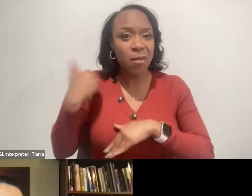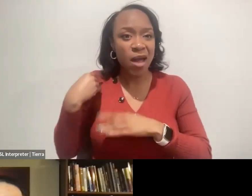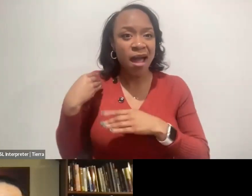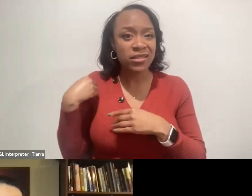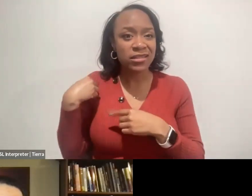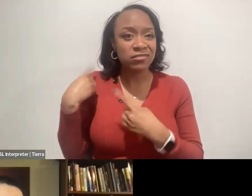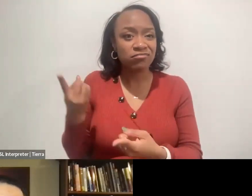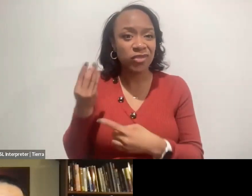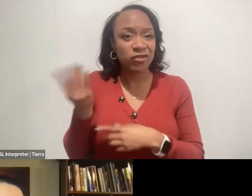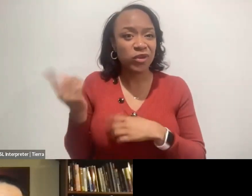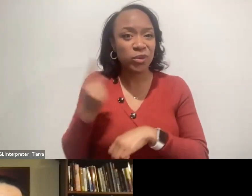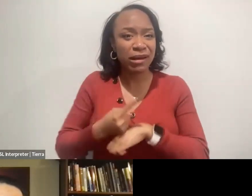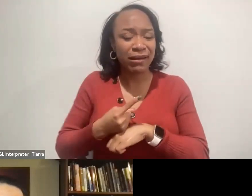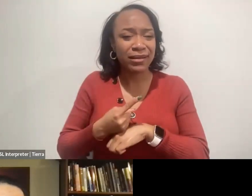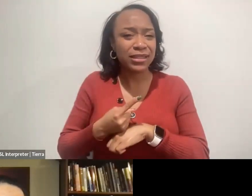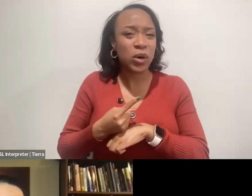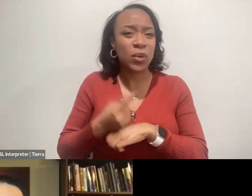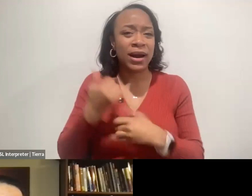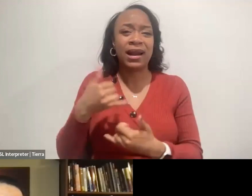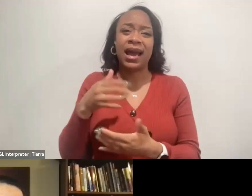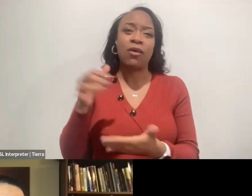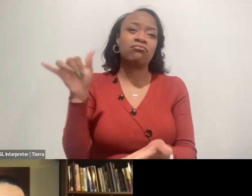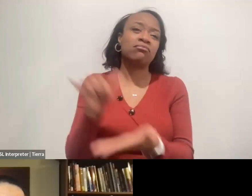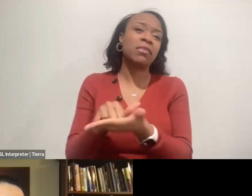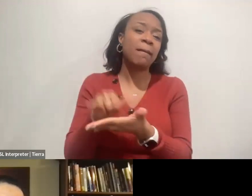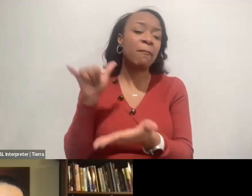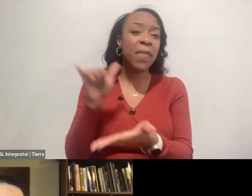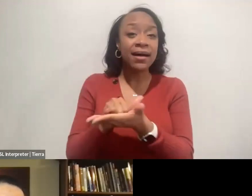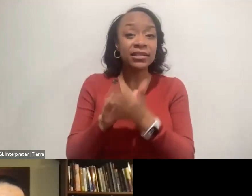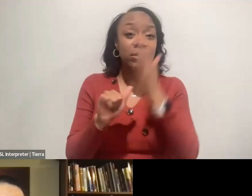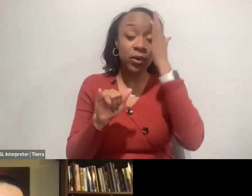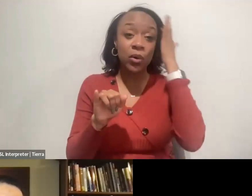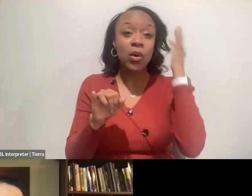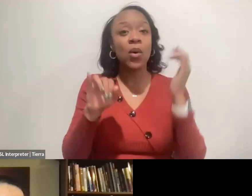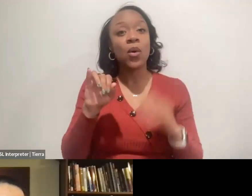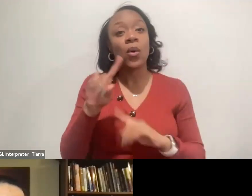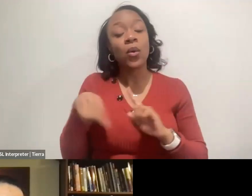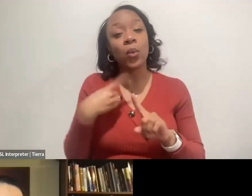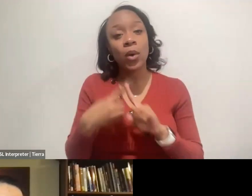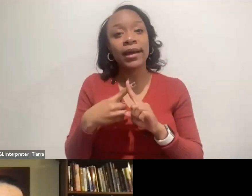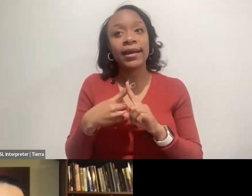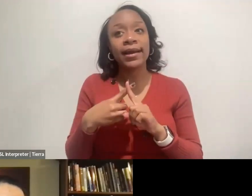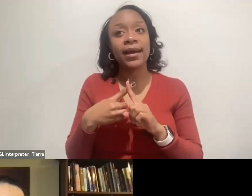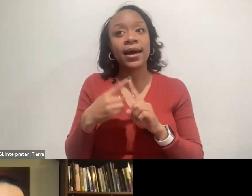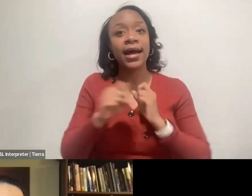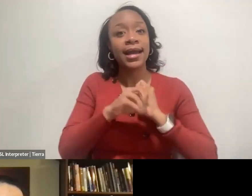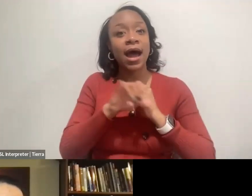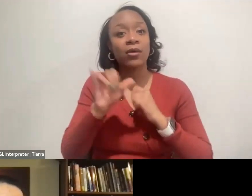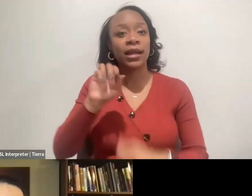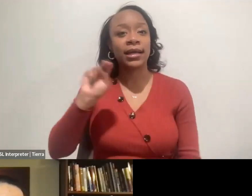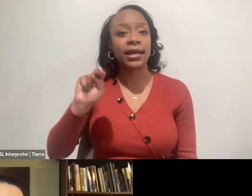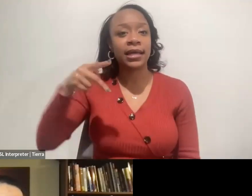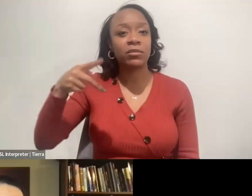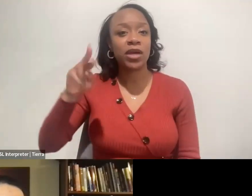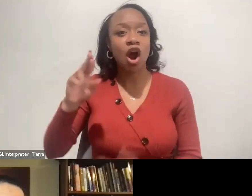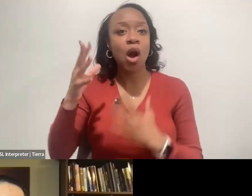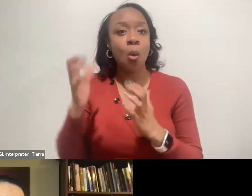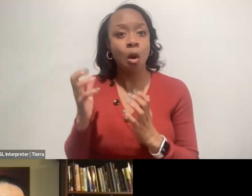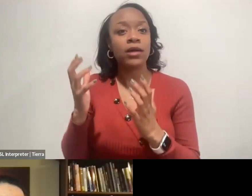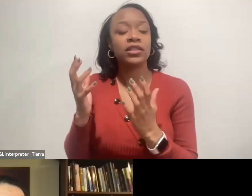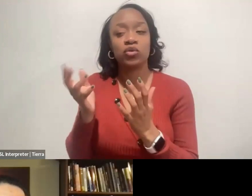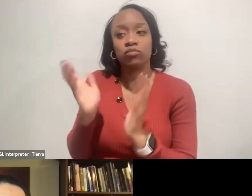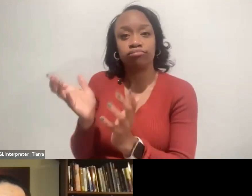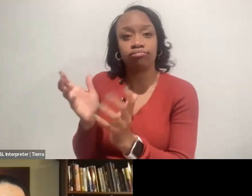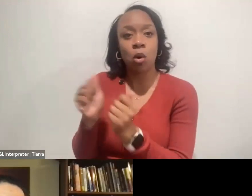days. So it's even impossible when an outlet like NPR wants to talk to a doctor in a hospital in